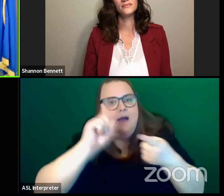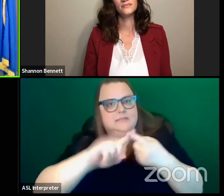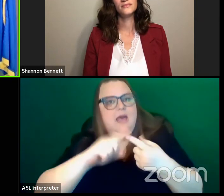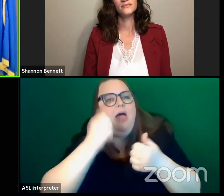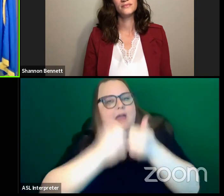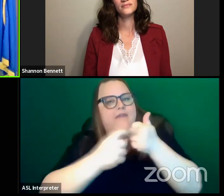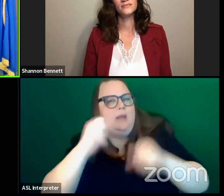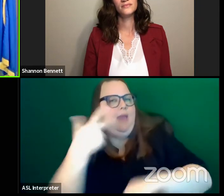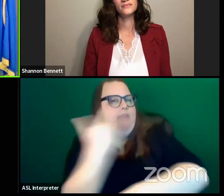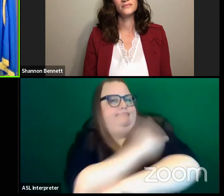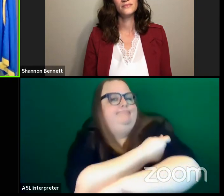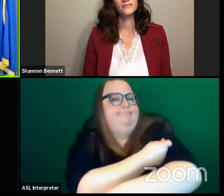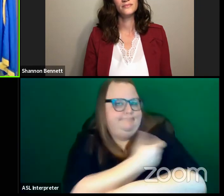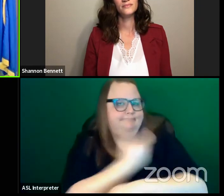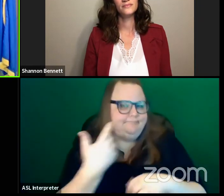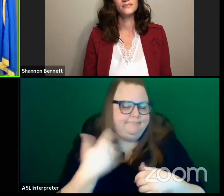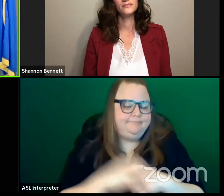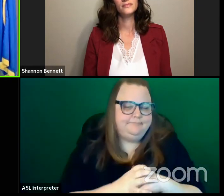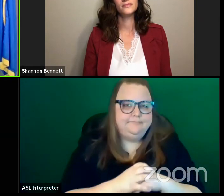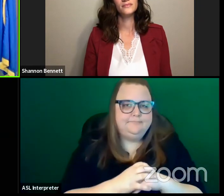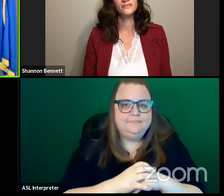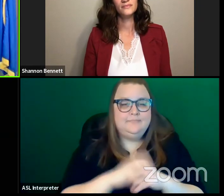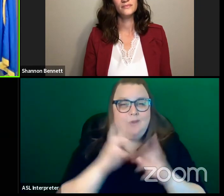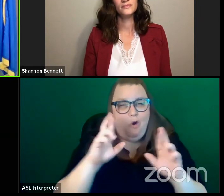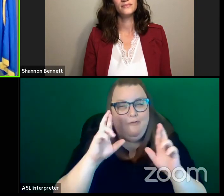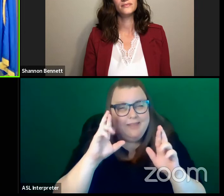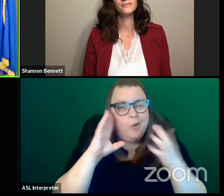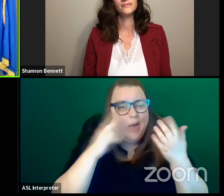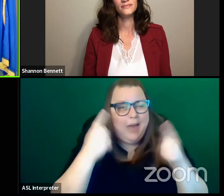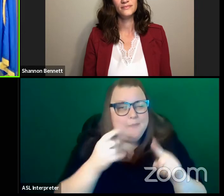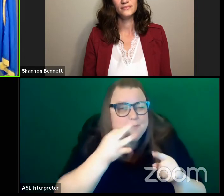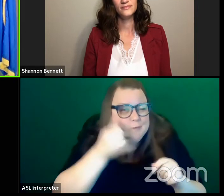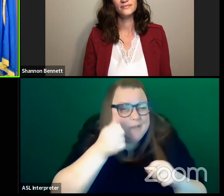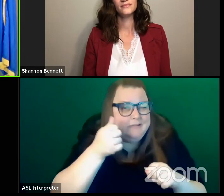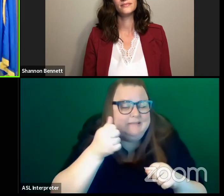everybody that wants it to get it. And hopefully that'll be sooner rather than later.